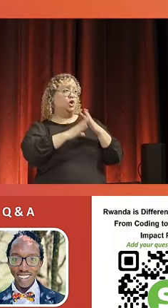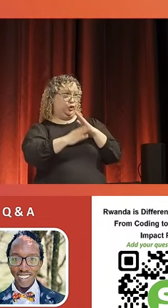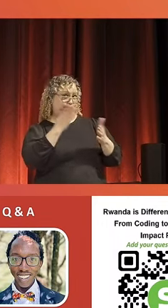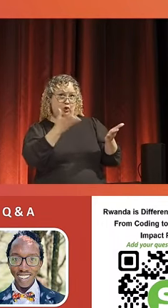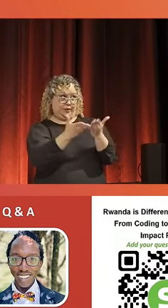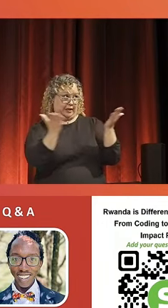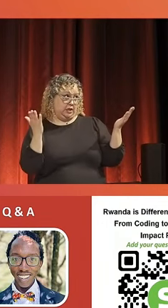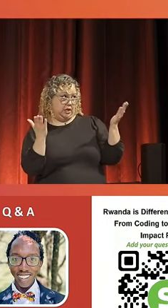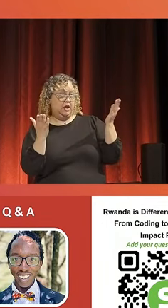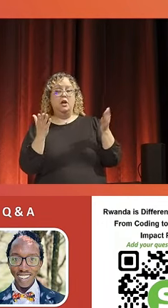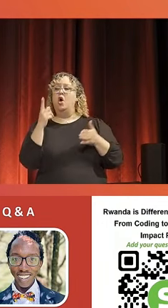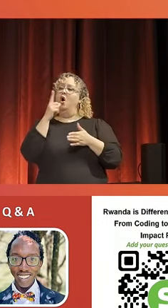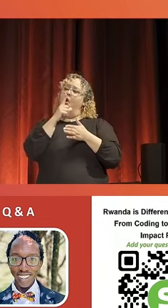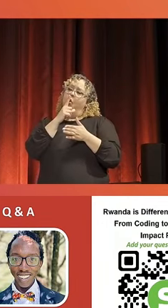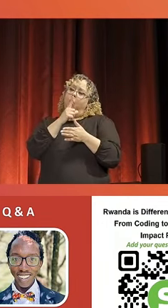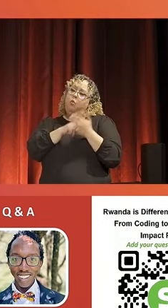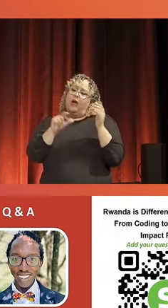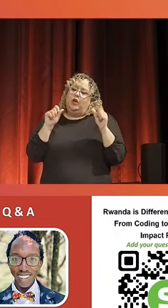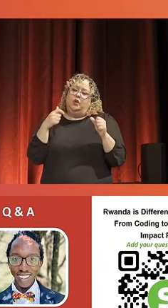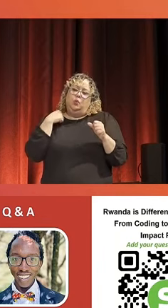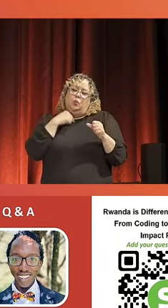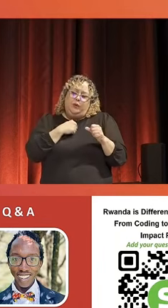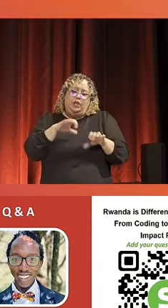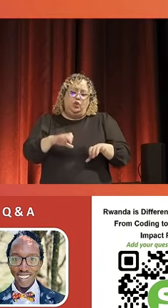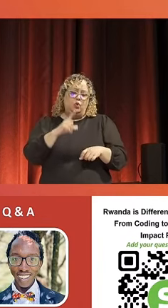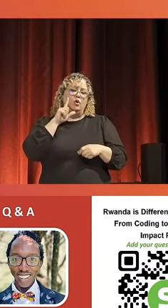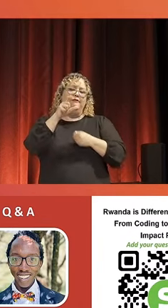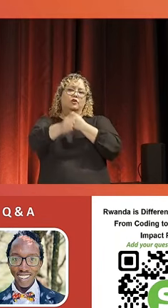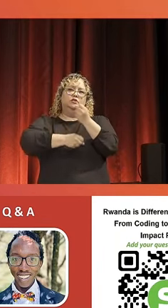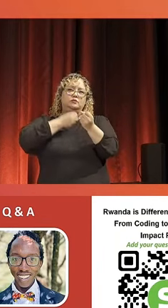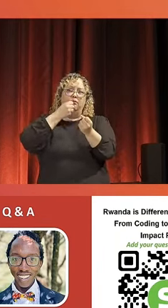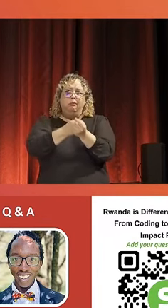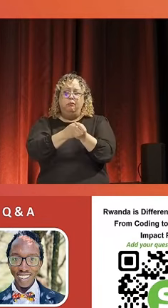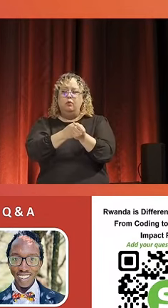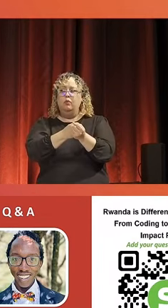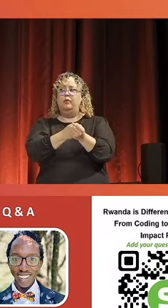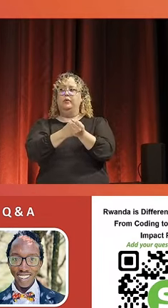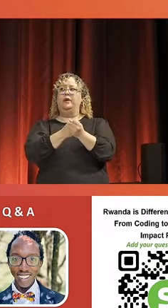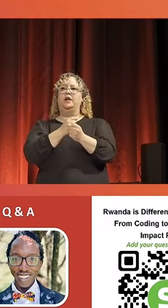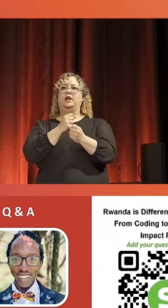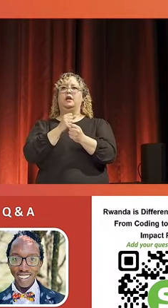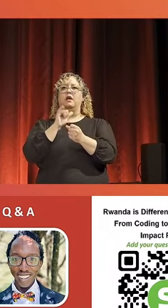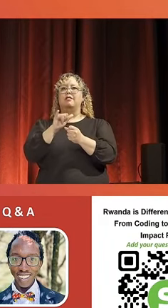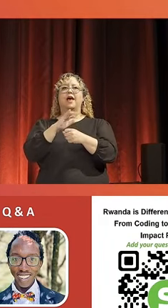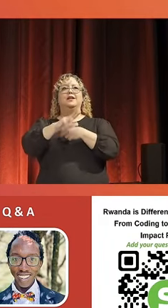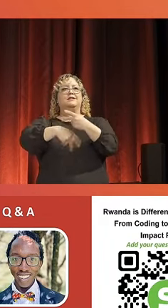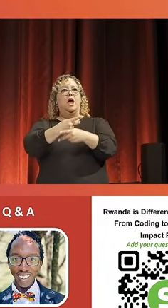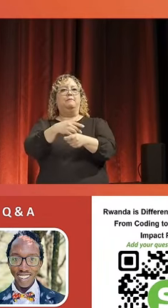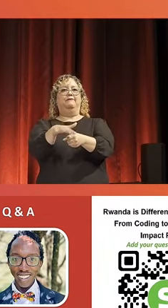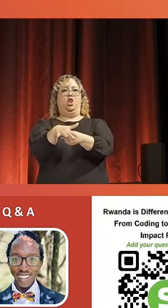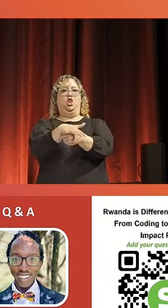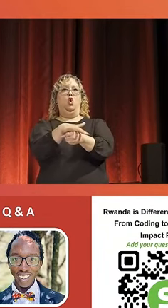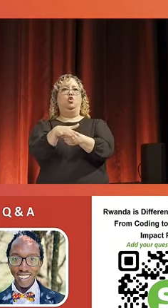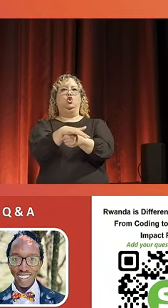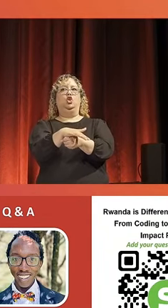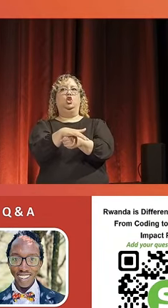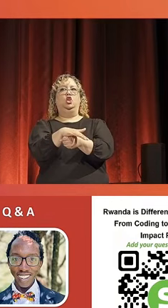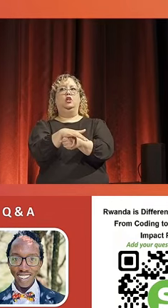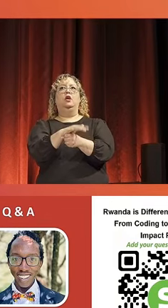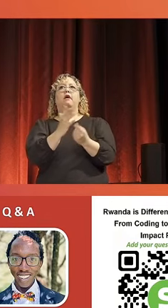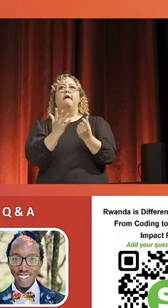what kinds of things could we do to help to support that kind of very local contextual activity that